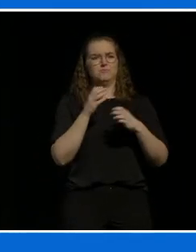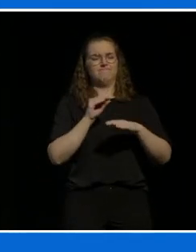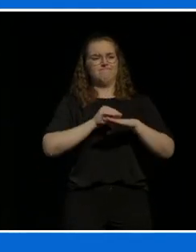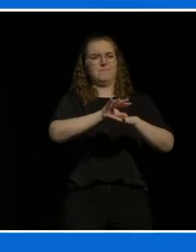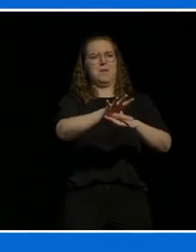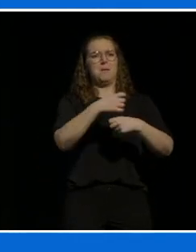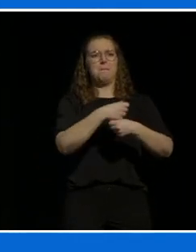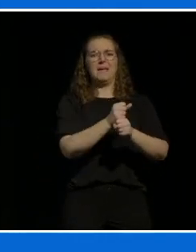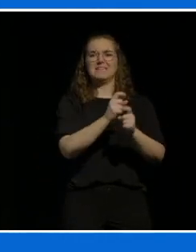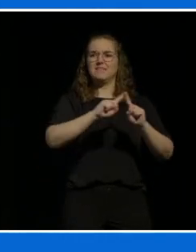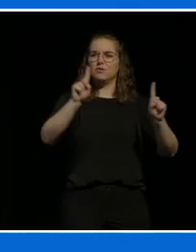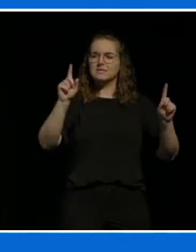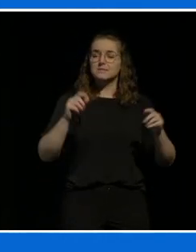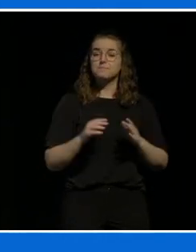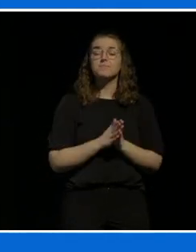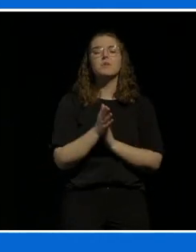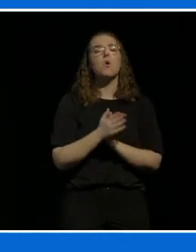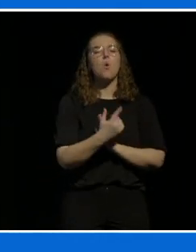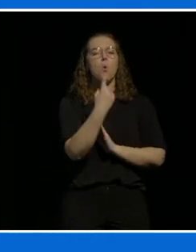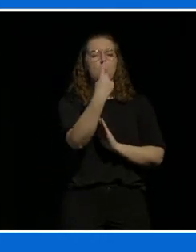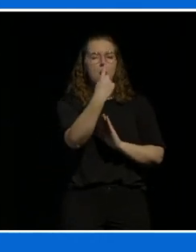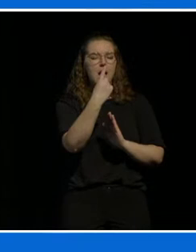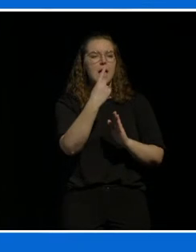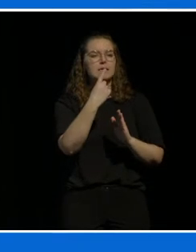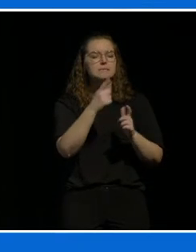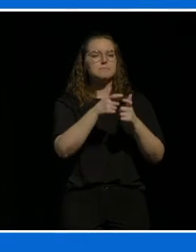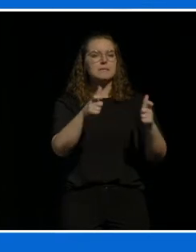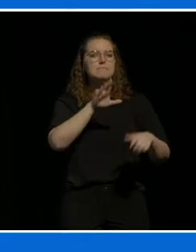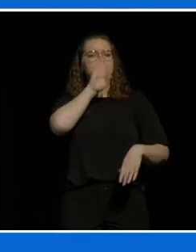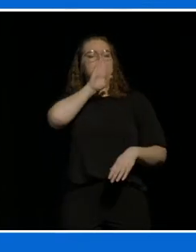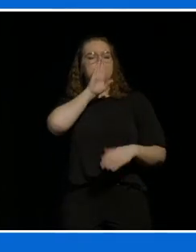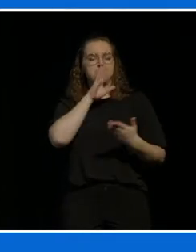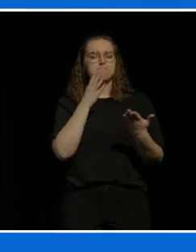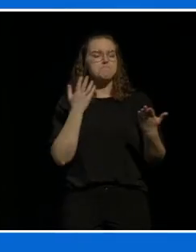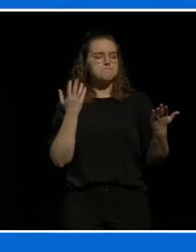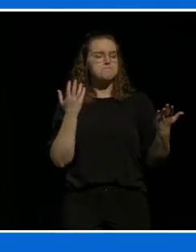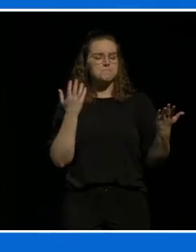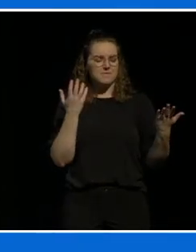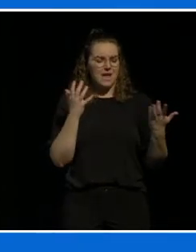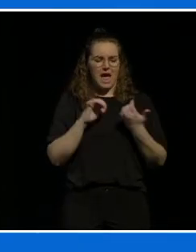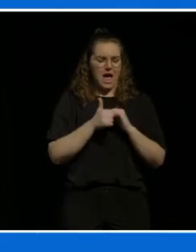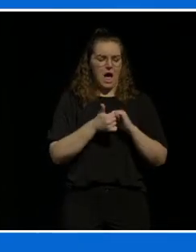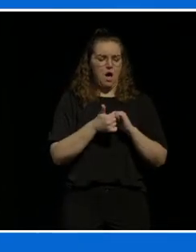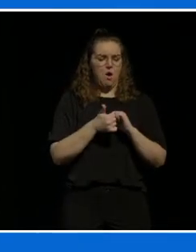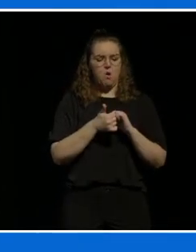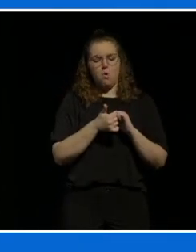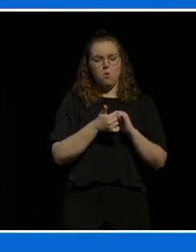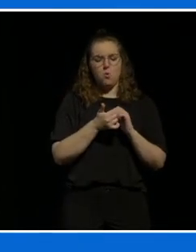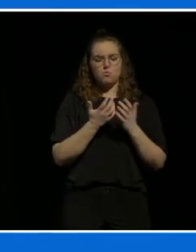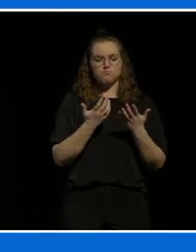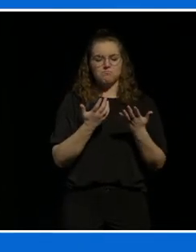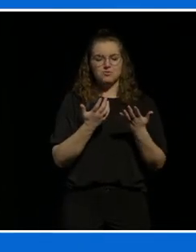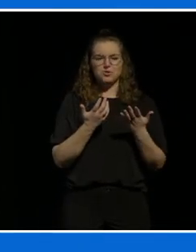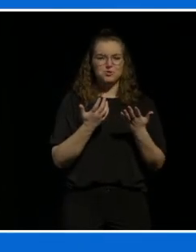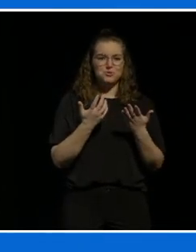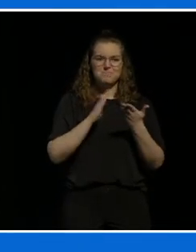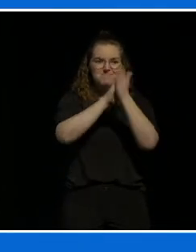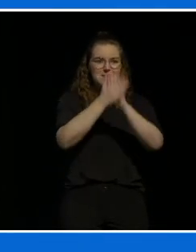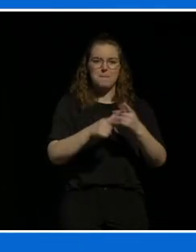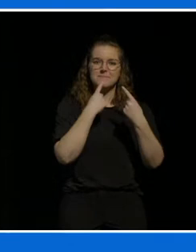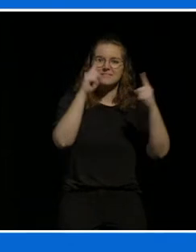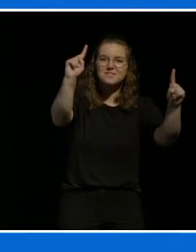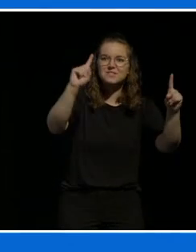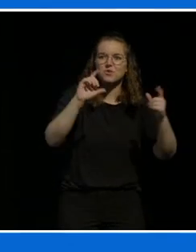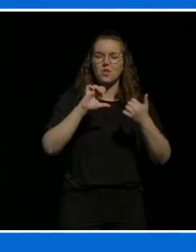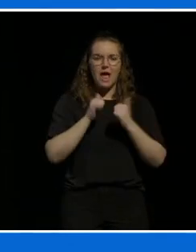I think the one biggest hurdle that people might have in this progress is how to make it big, how to do all of this